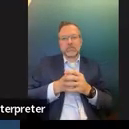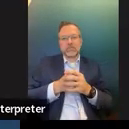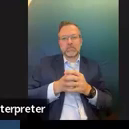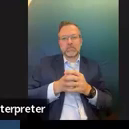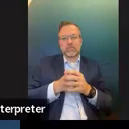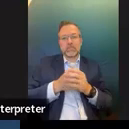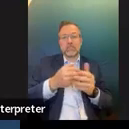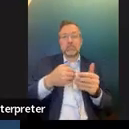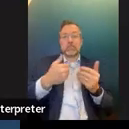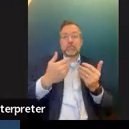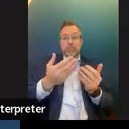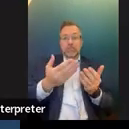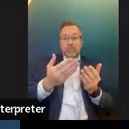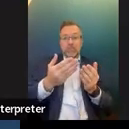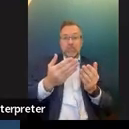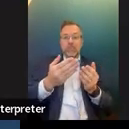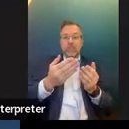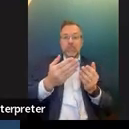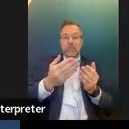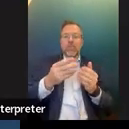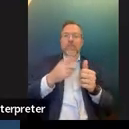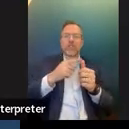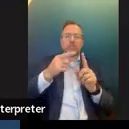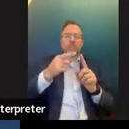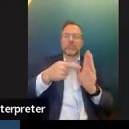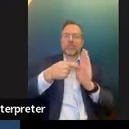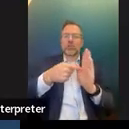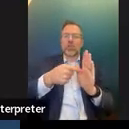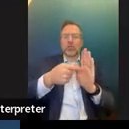with some law stuff.